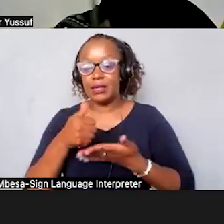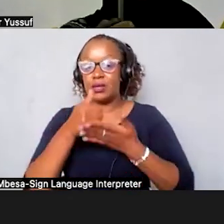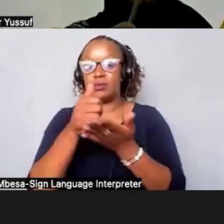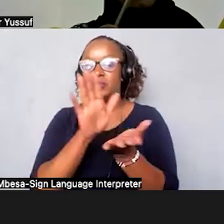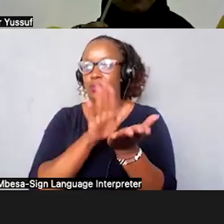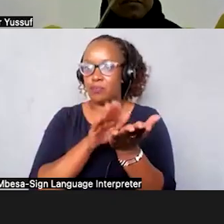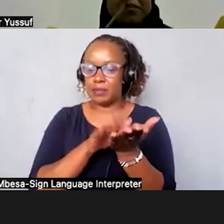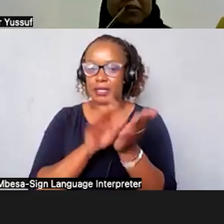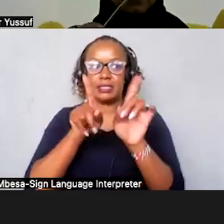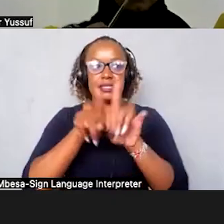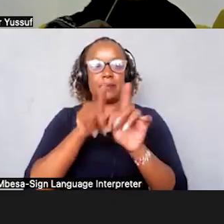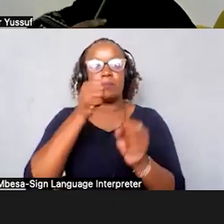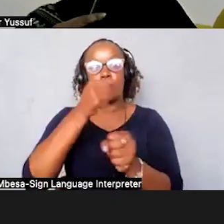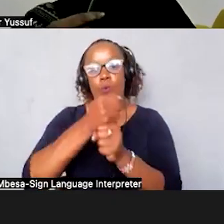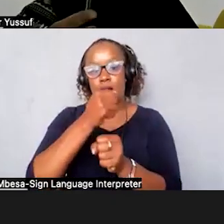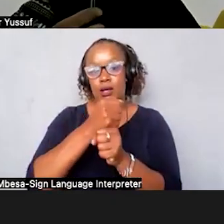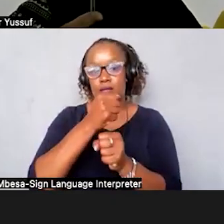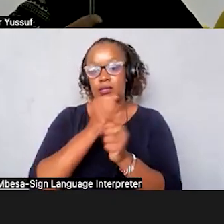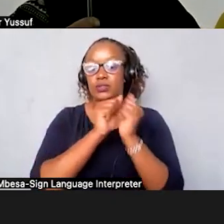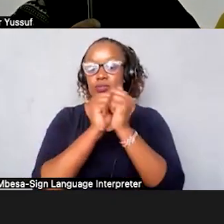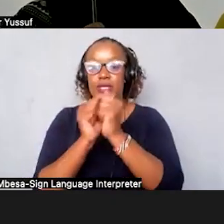together. Similarly,